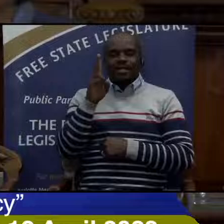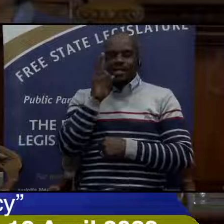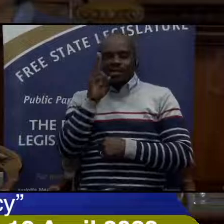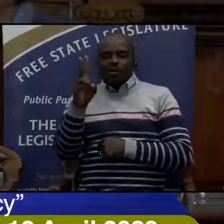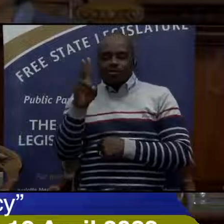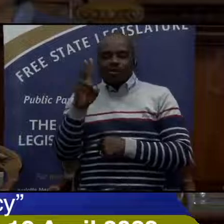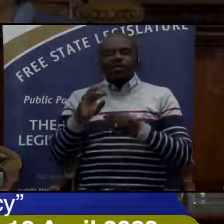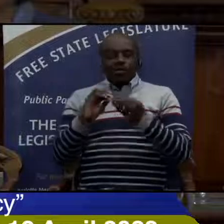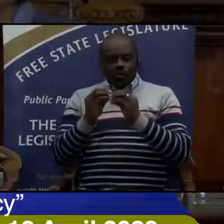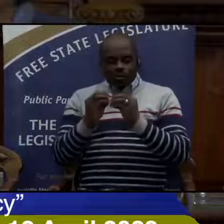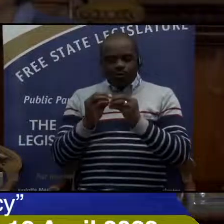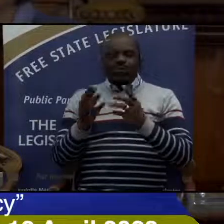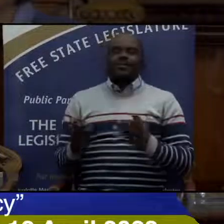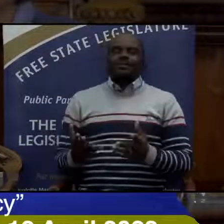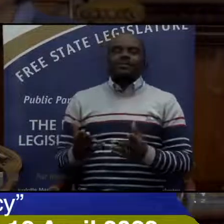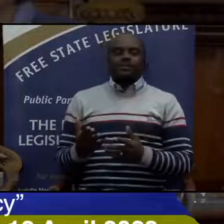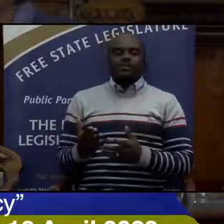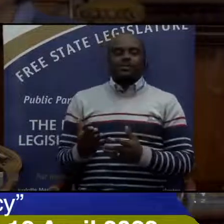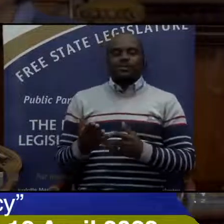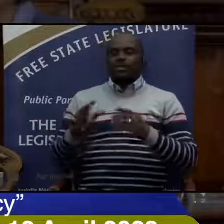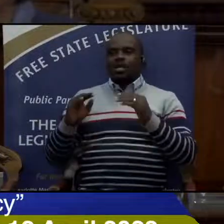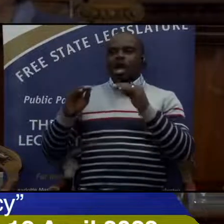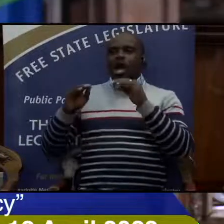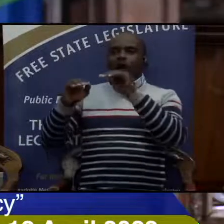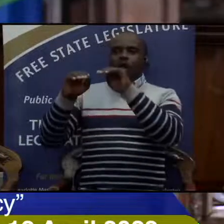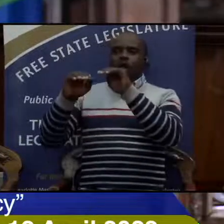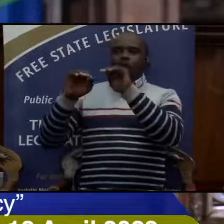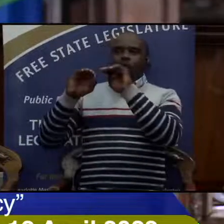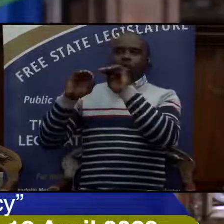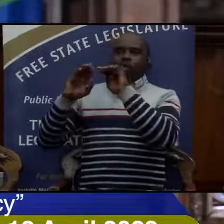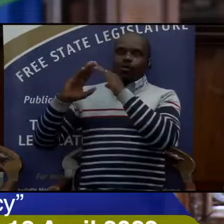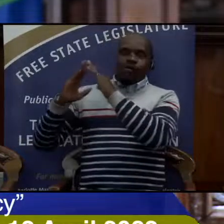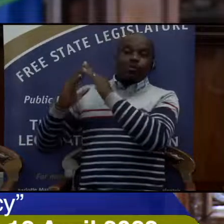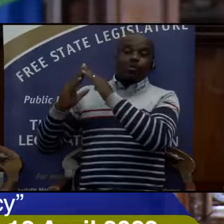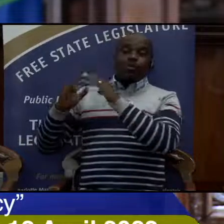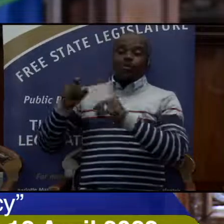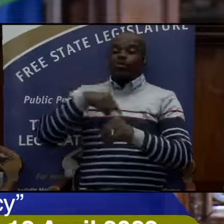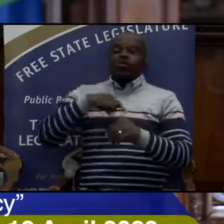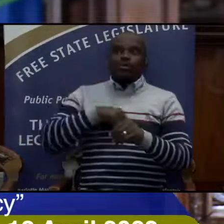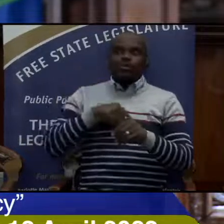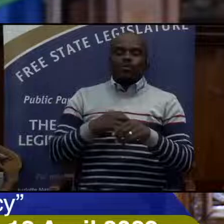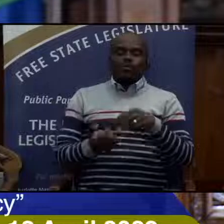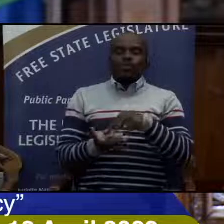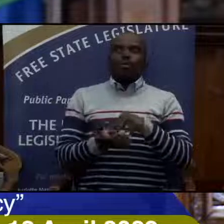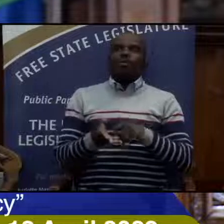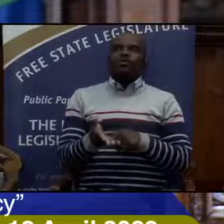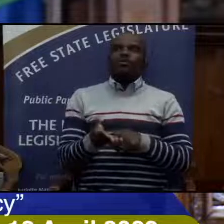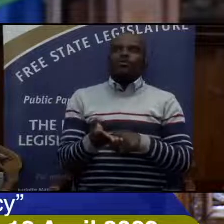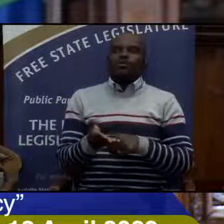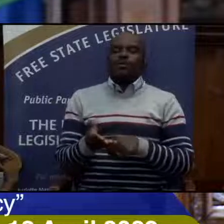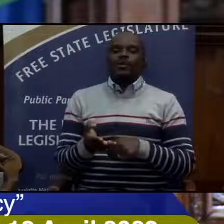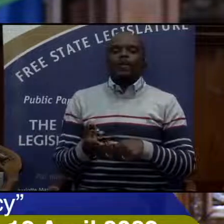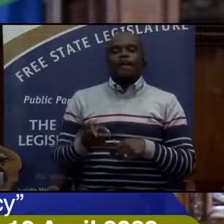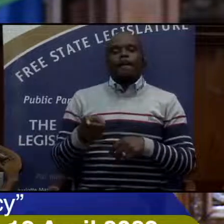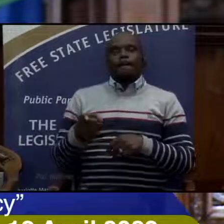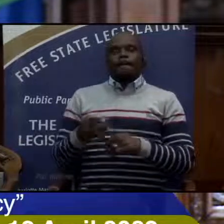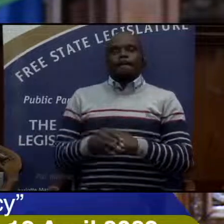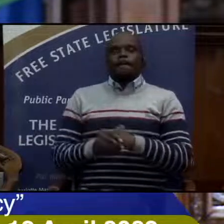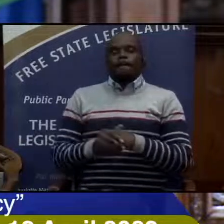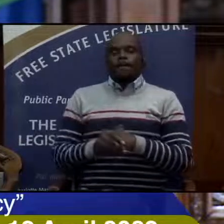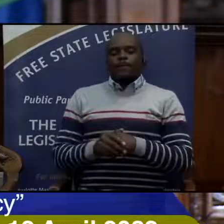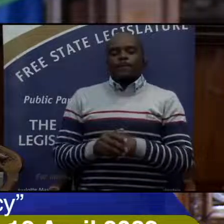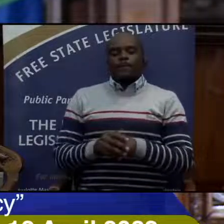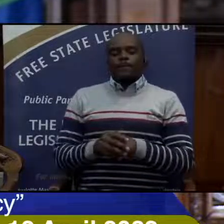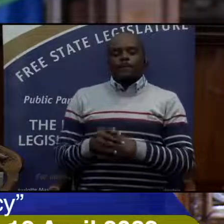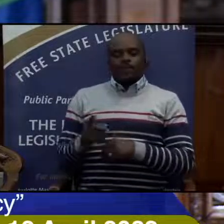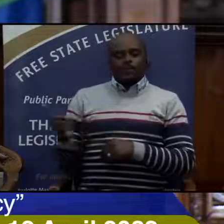to ourselves standing here, but to the generations to come. And I'm happy, Honorable Mahwe, in your